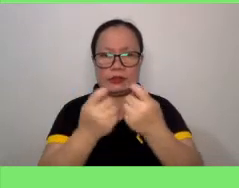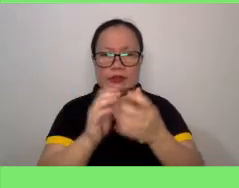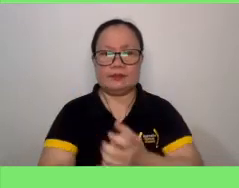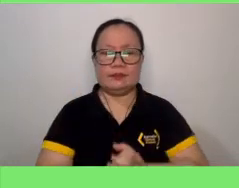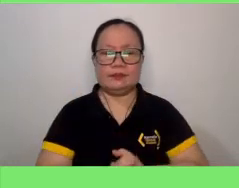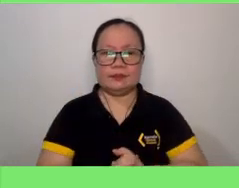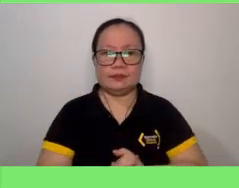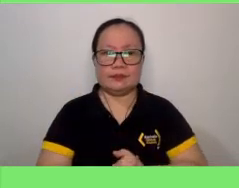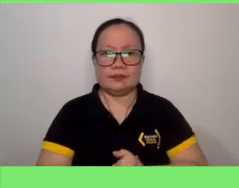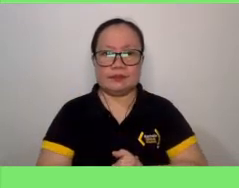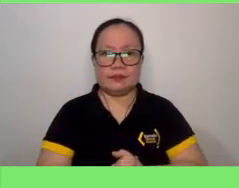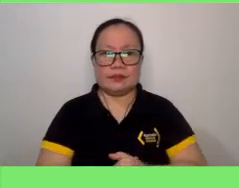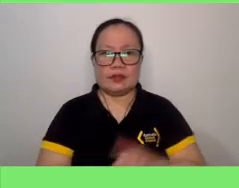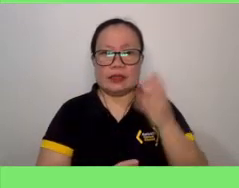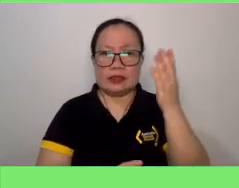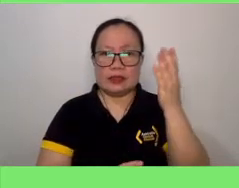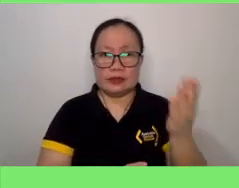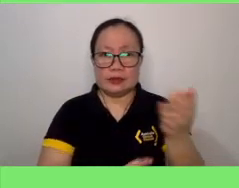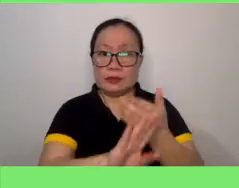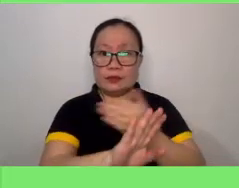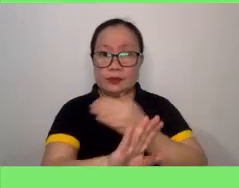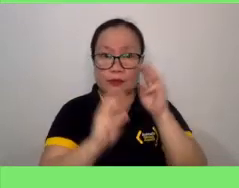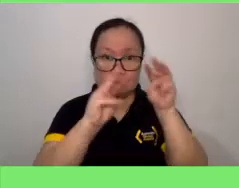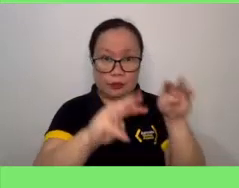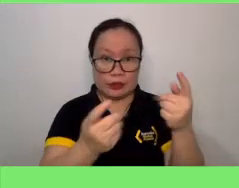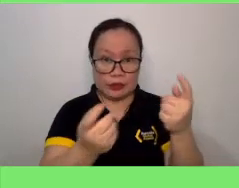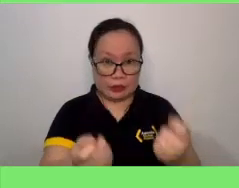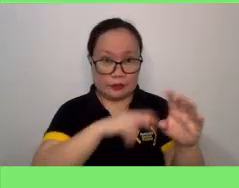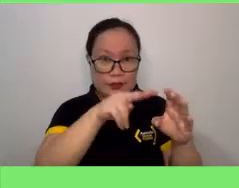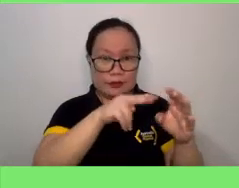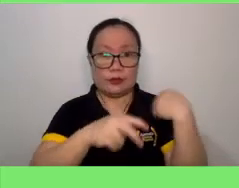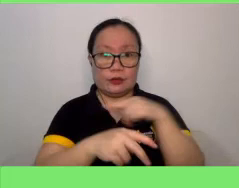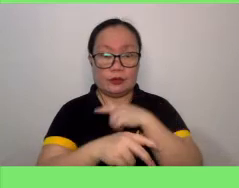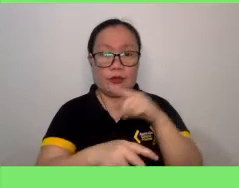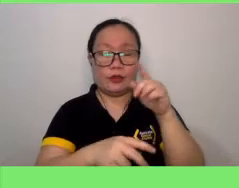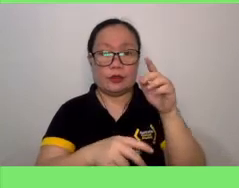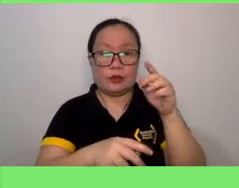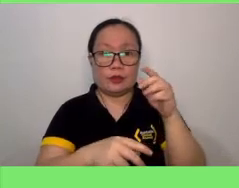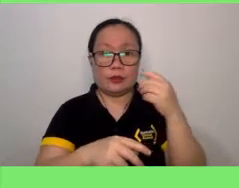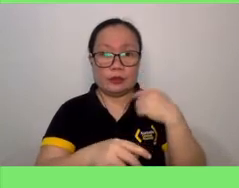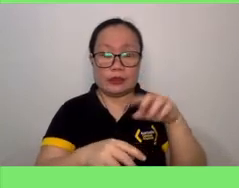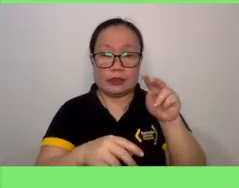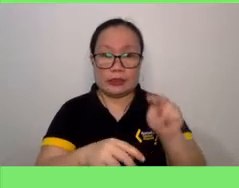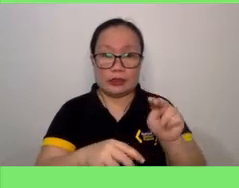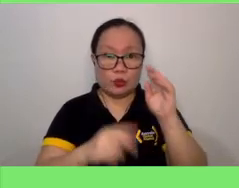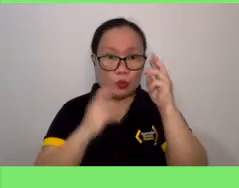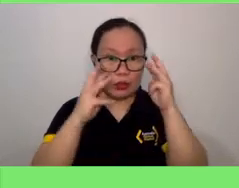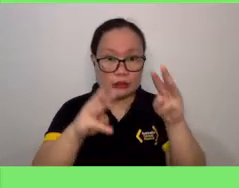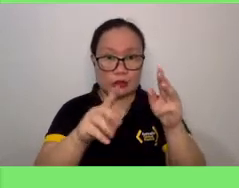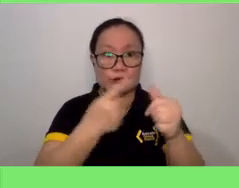to watch first yung laws of exponent po natin for multiplication.